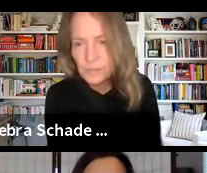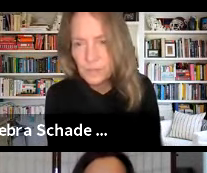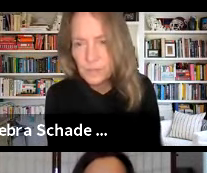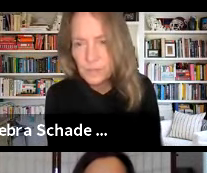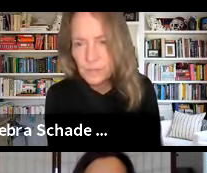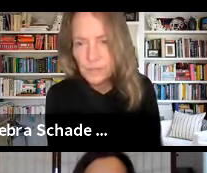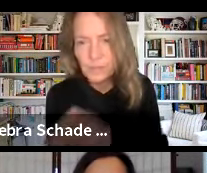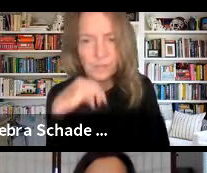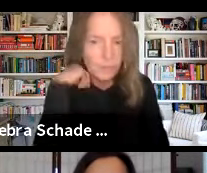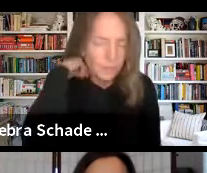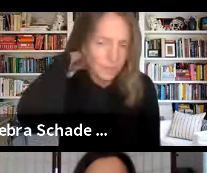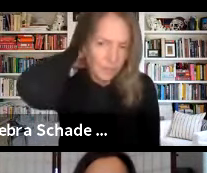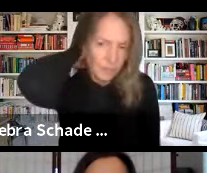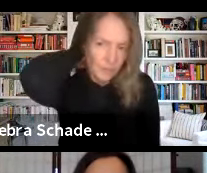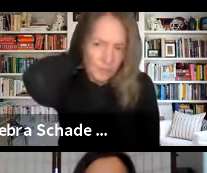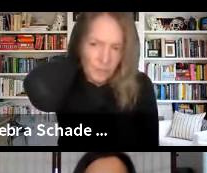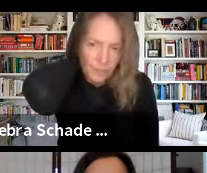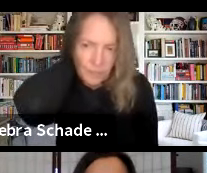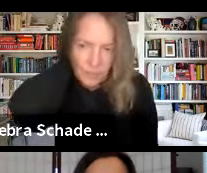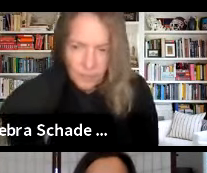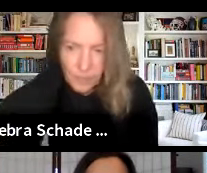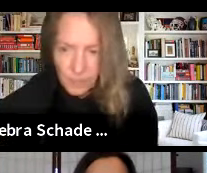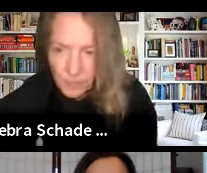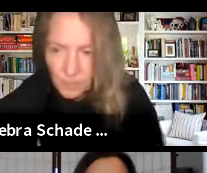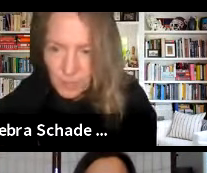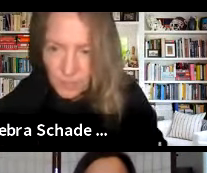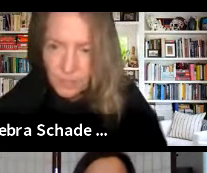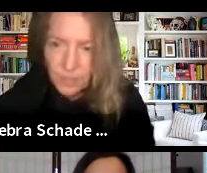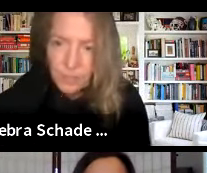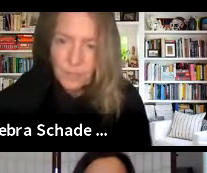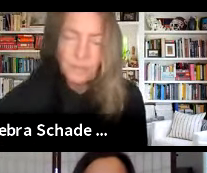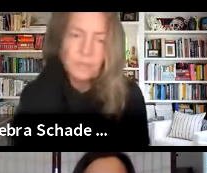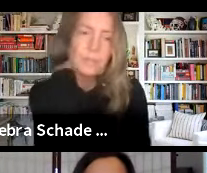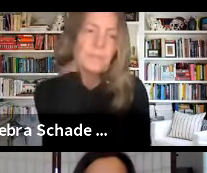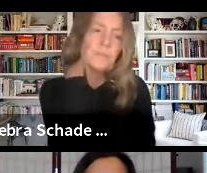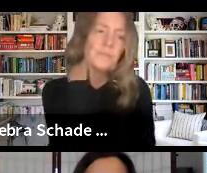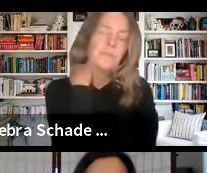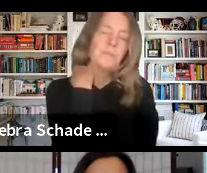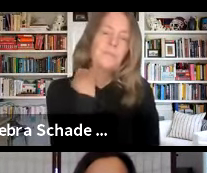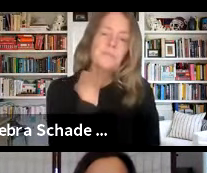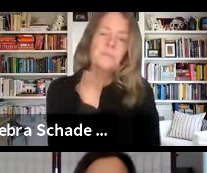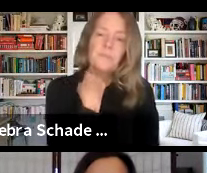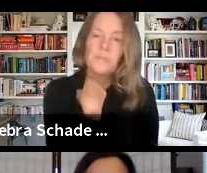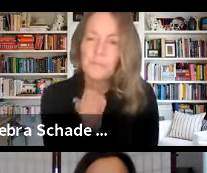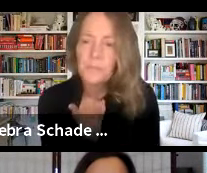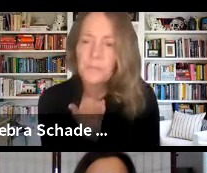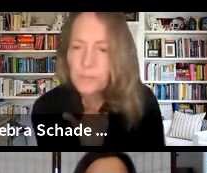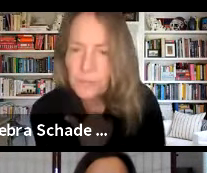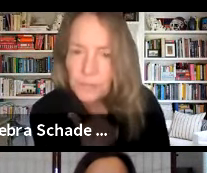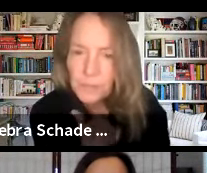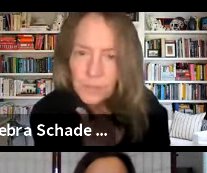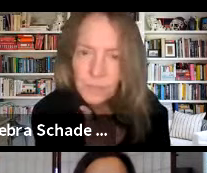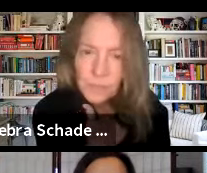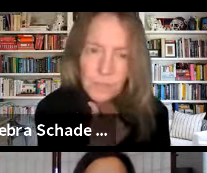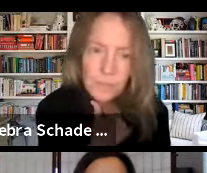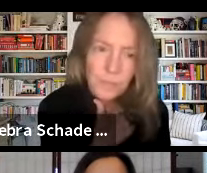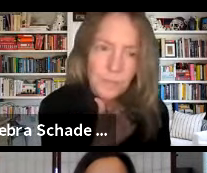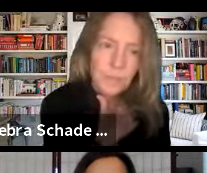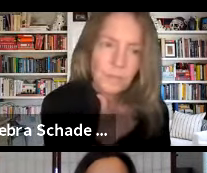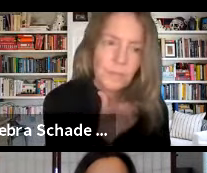this problem that allow us to both have the performance at the statewide level that we were just talking about and partner